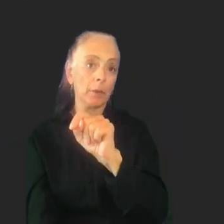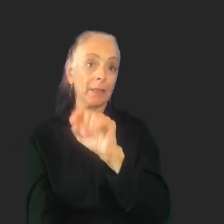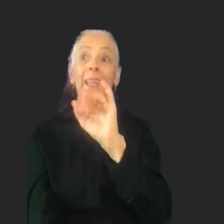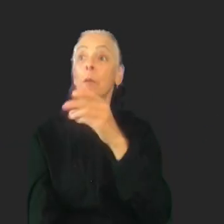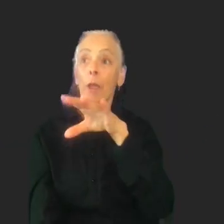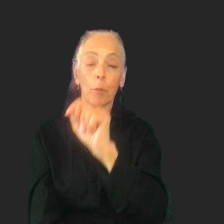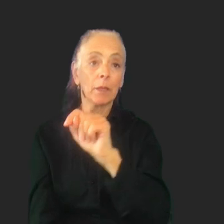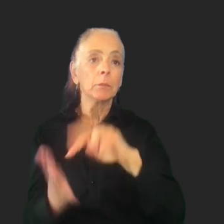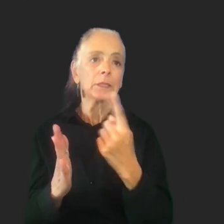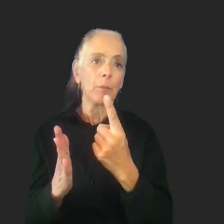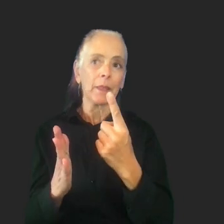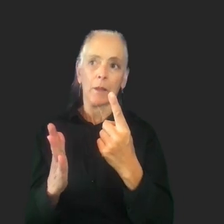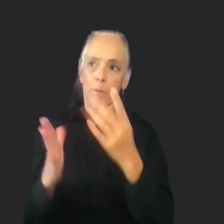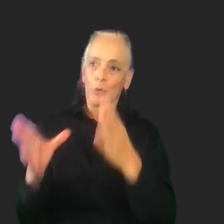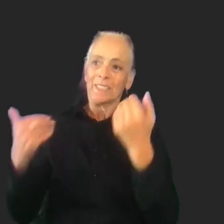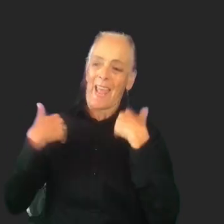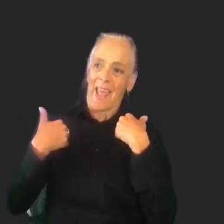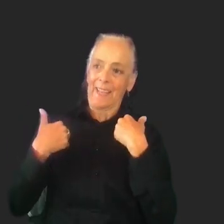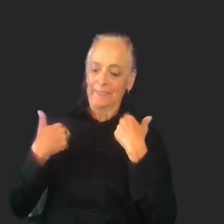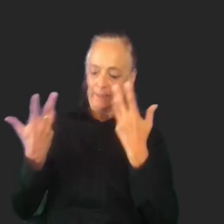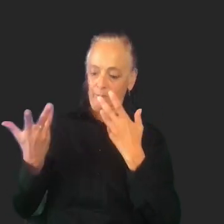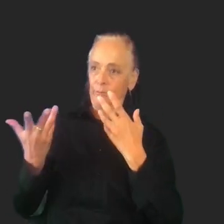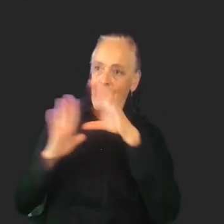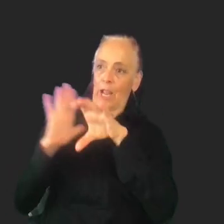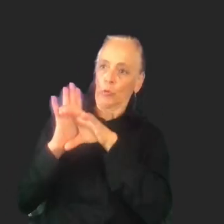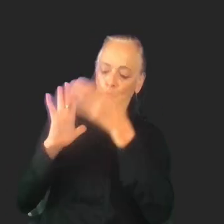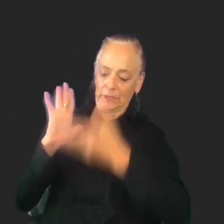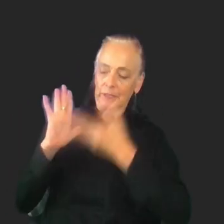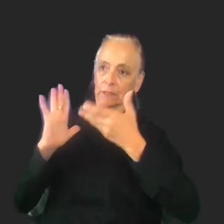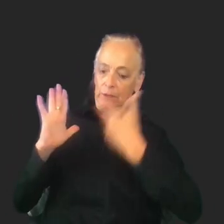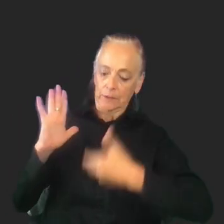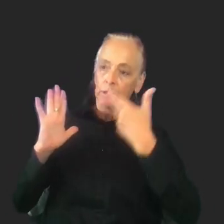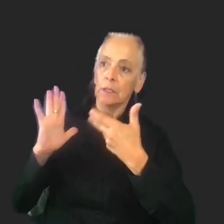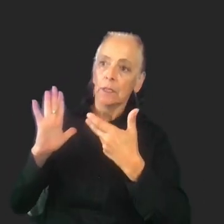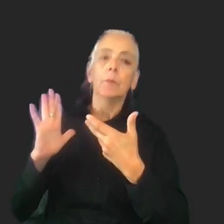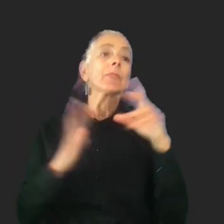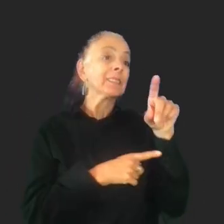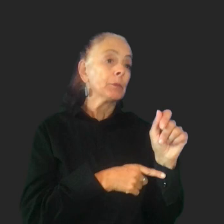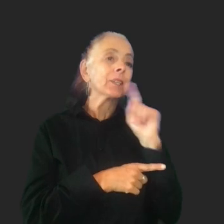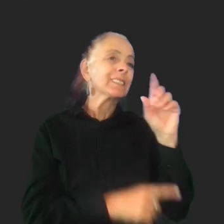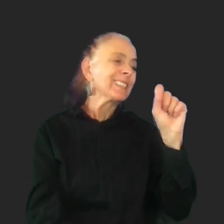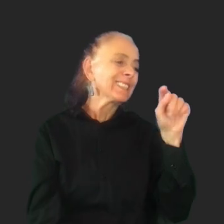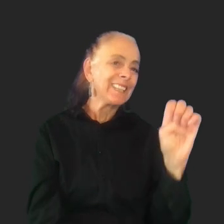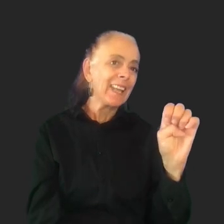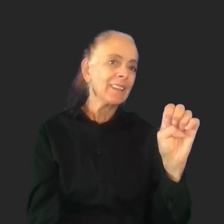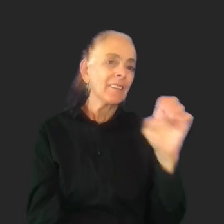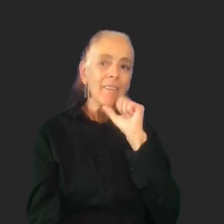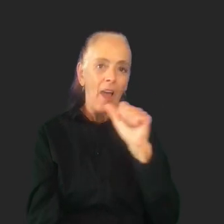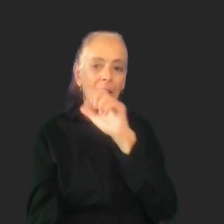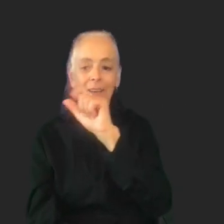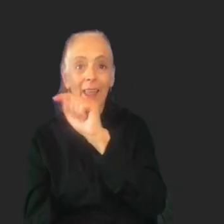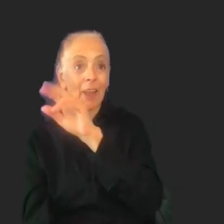is something that somebody has an attribute and disability is a state rather than an attribute